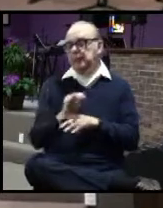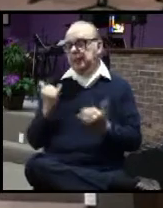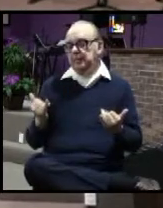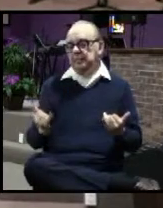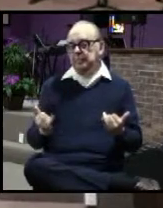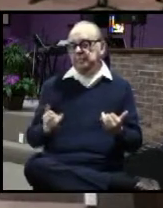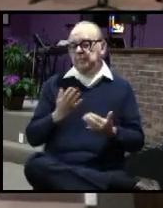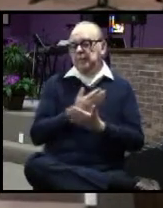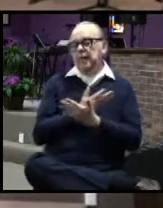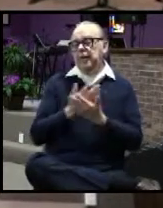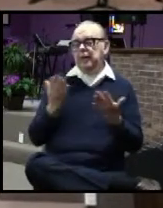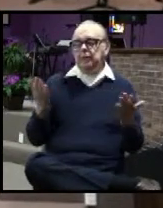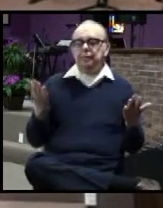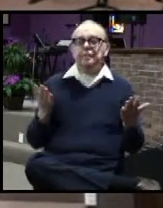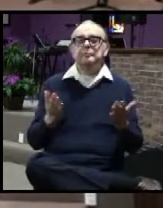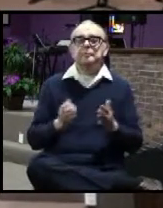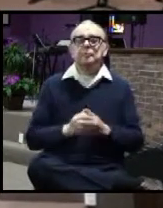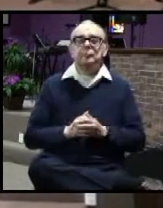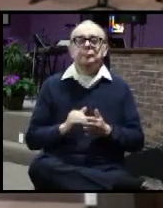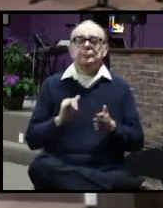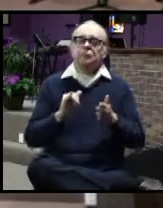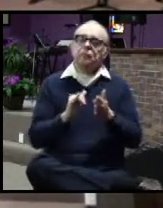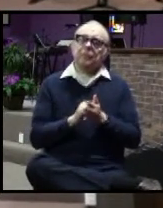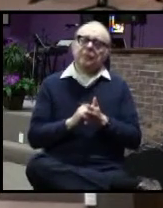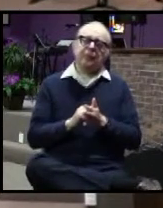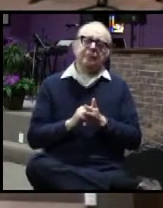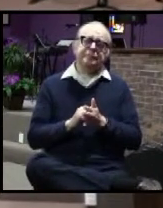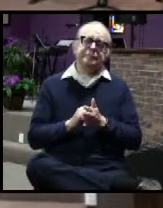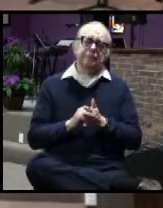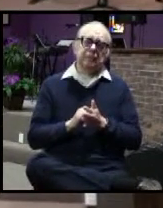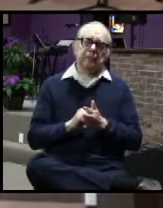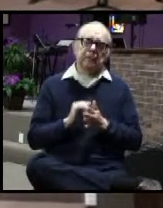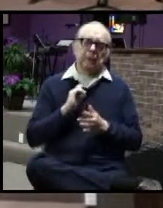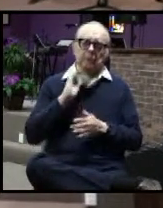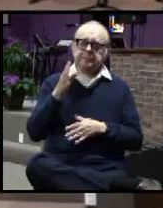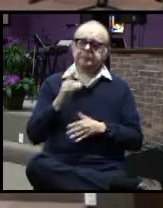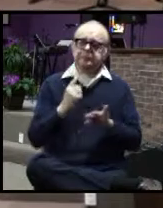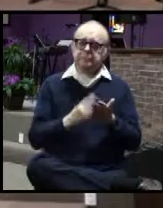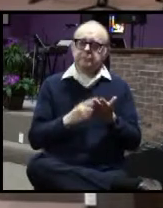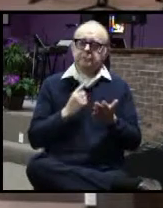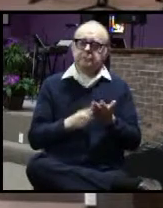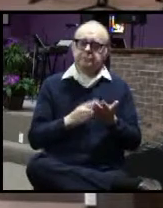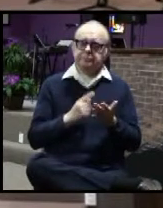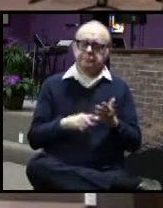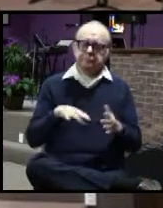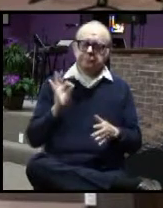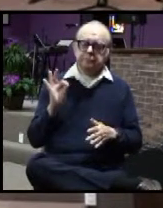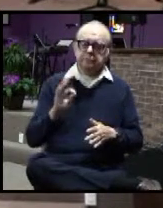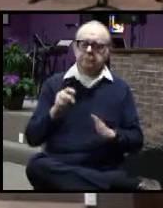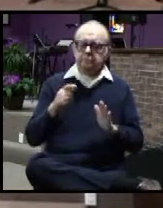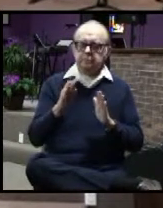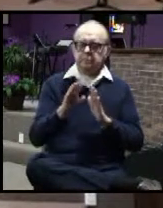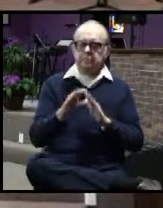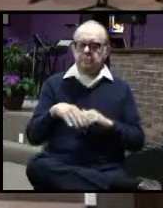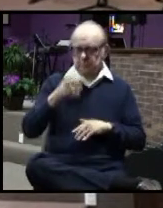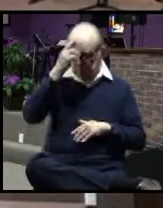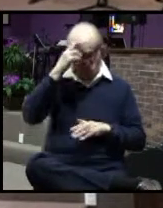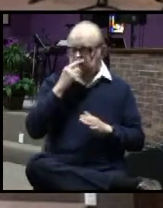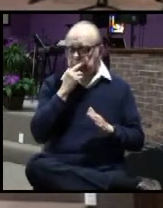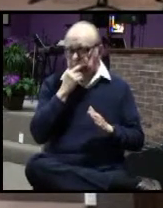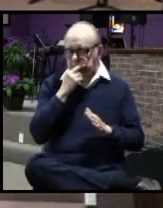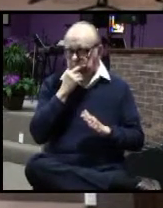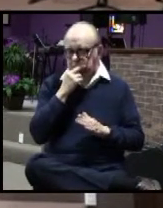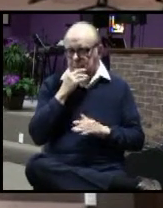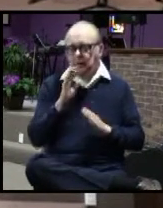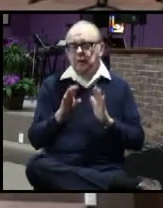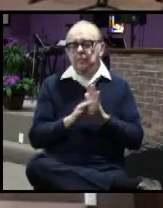things that we're going to be talking about is found in 2 Corinthians chapter 4, verses 6 to 7.